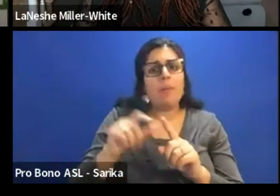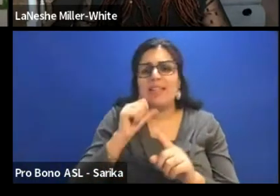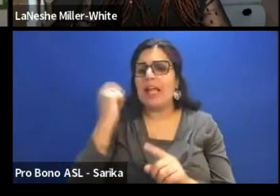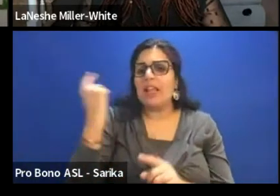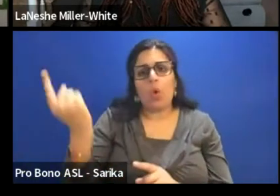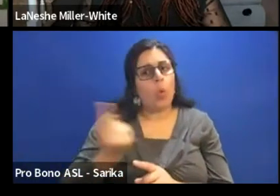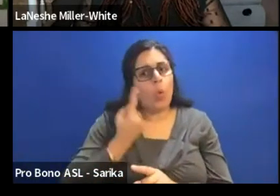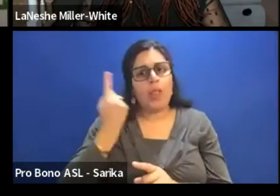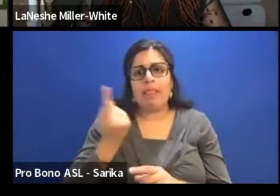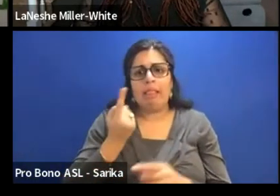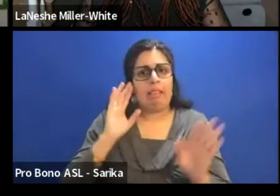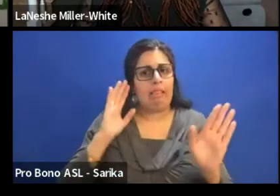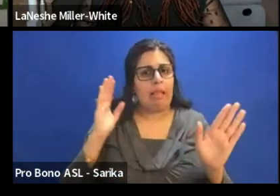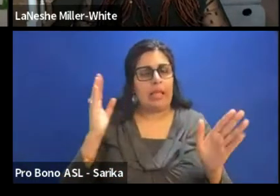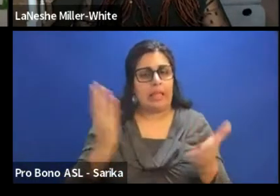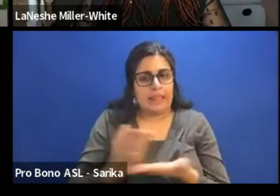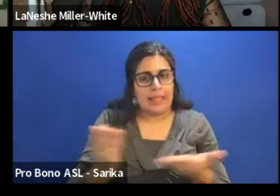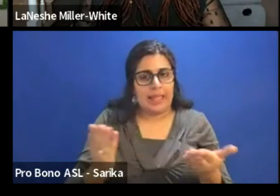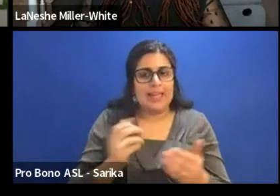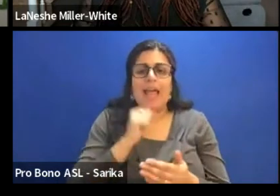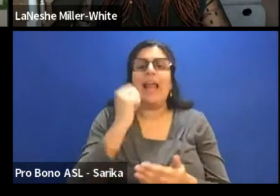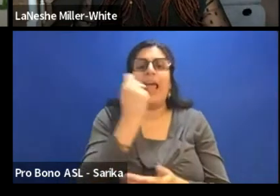that everyone steps into.